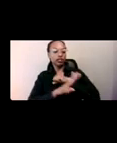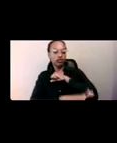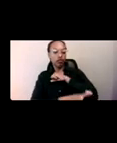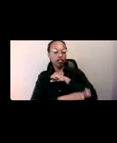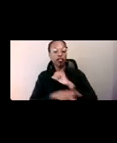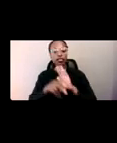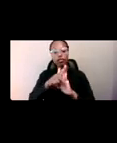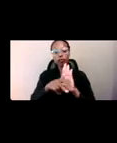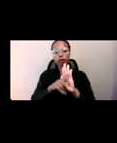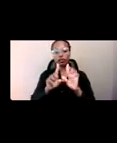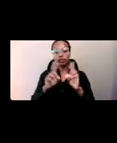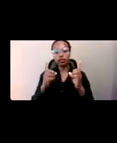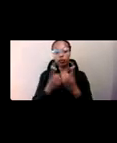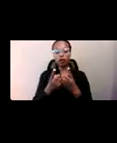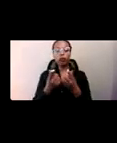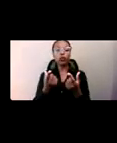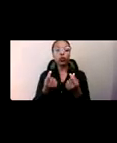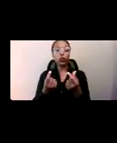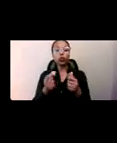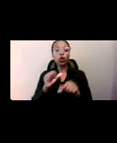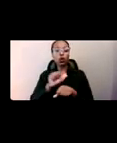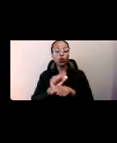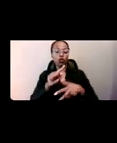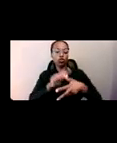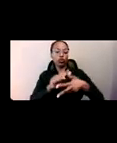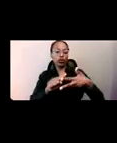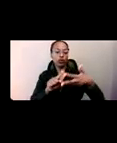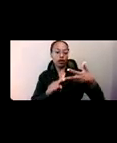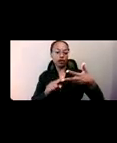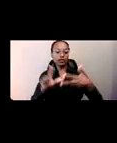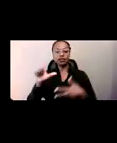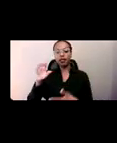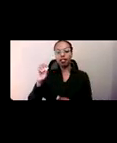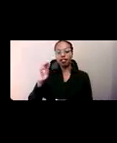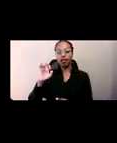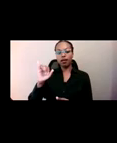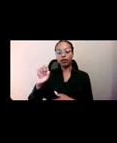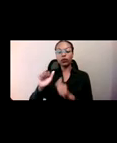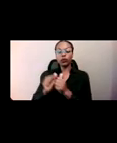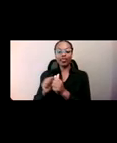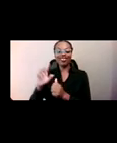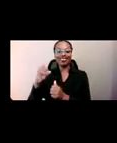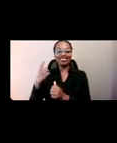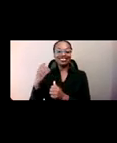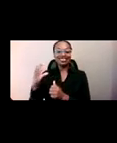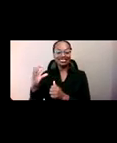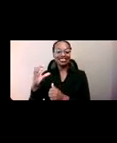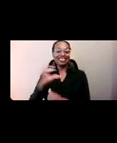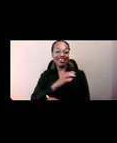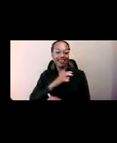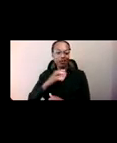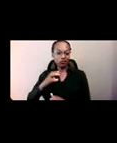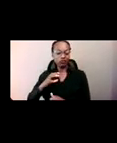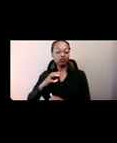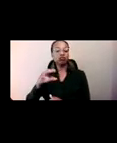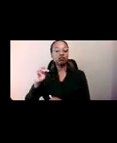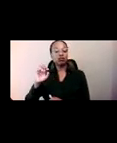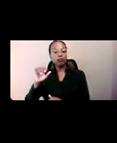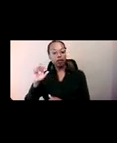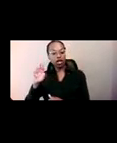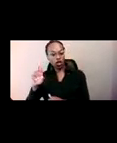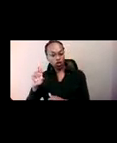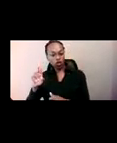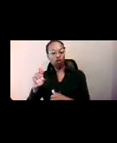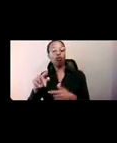work in three ways: through lobbying with the DC Council and the mayor to move policy, through organizing efforts